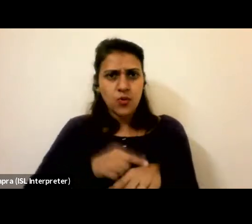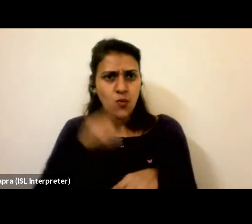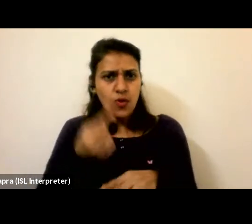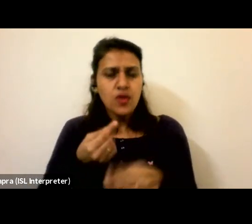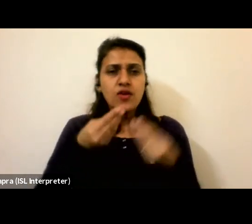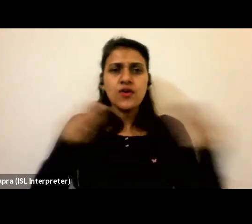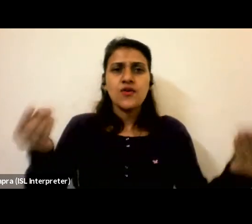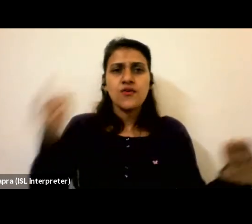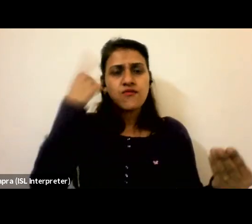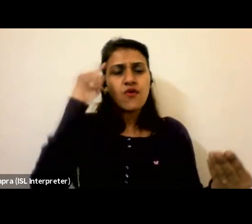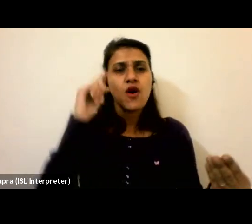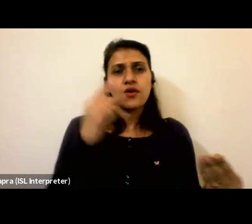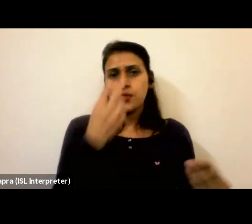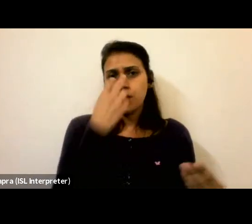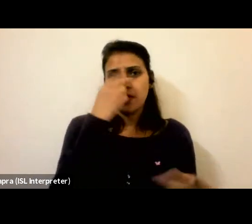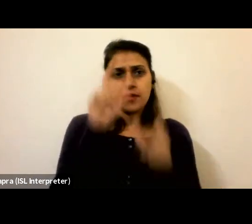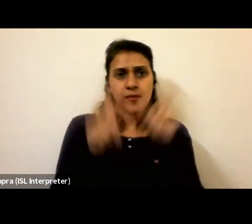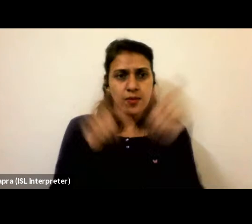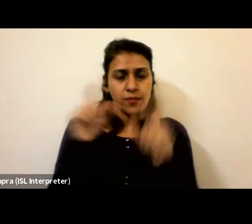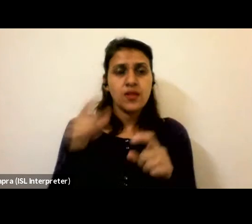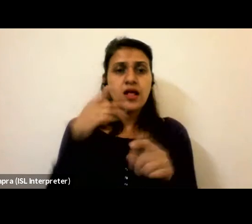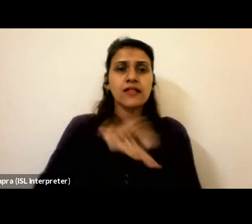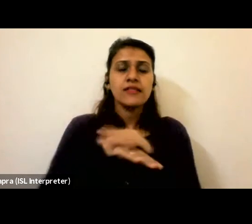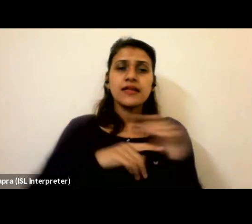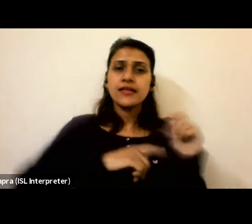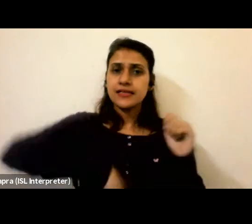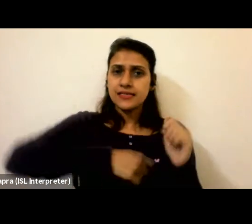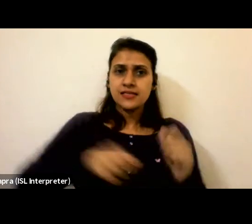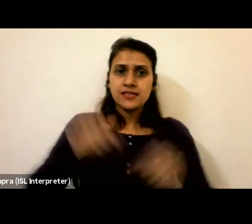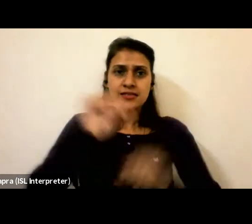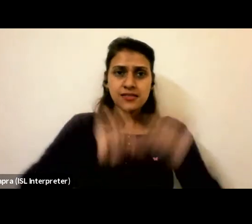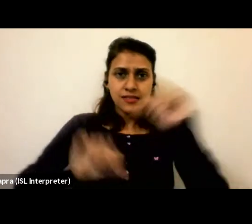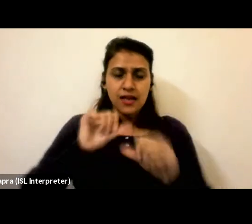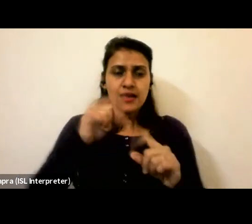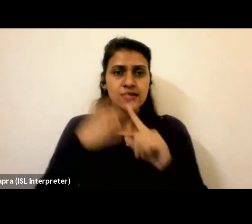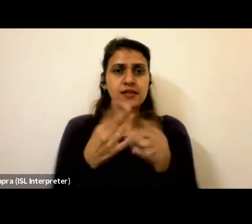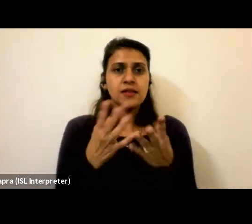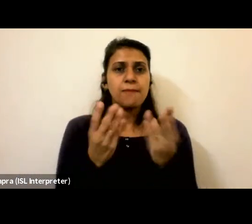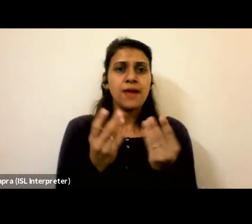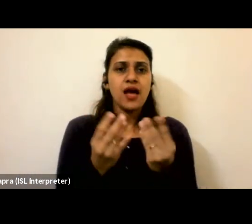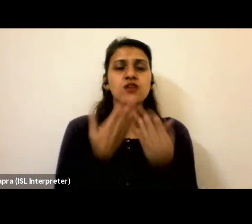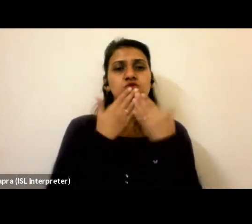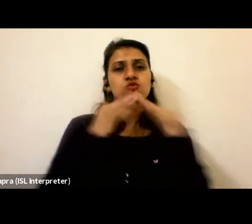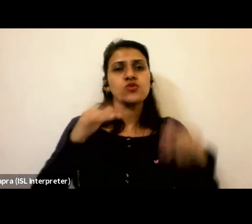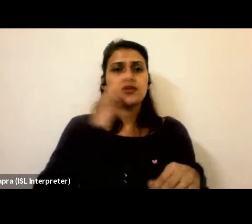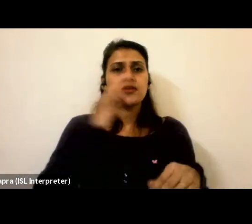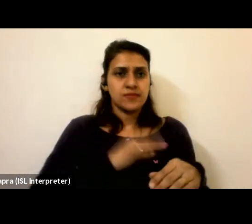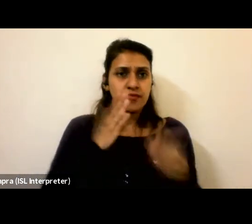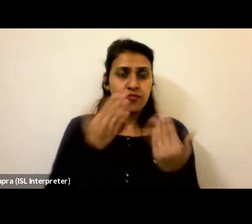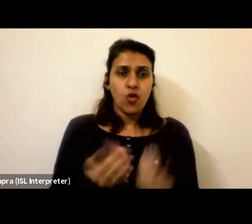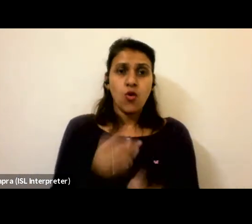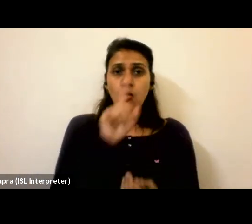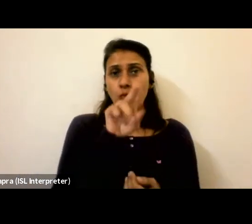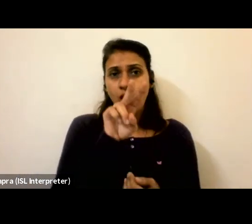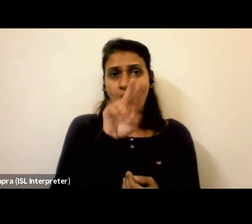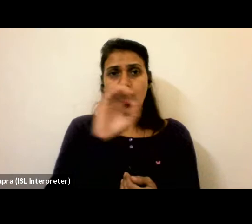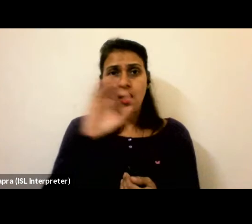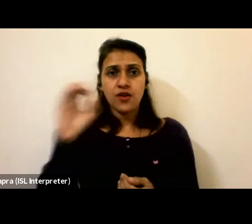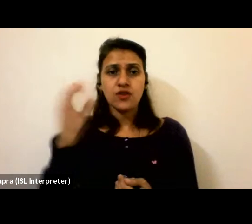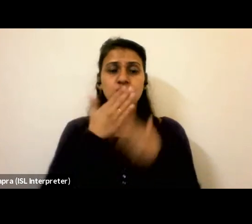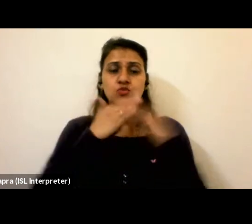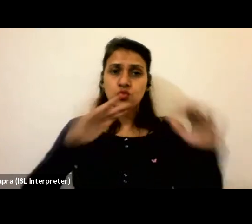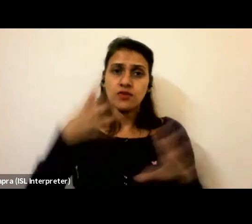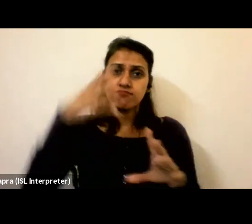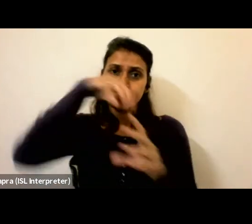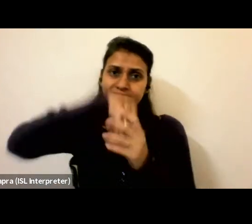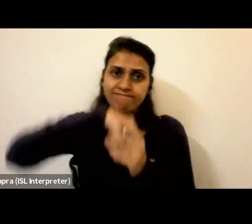visually impaired math and science students. iSTEM now has nearly 1,200 students enrolled with